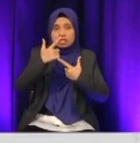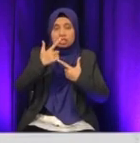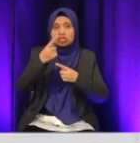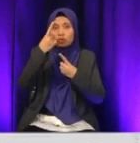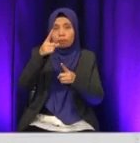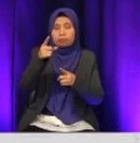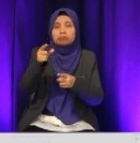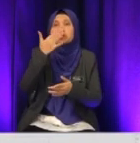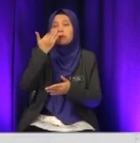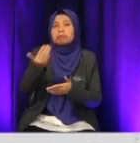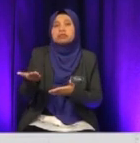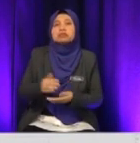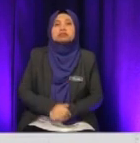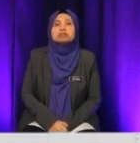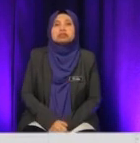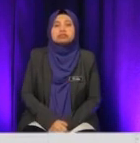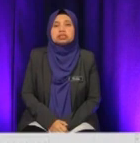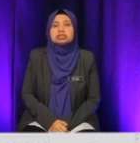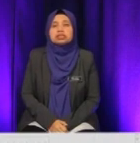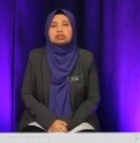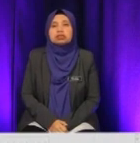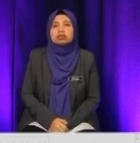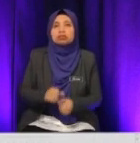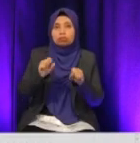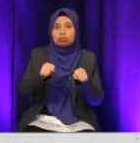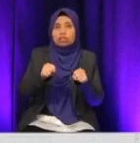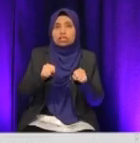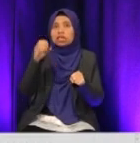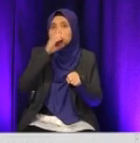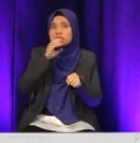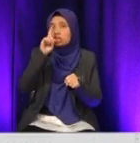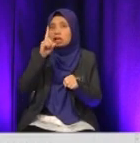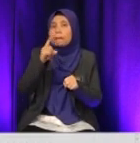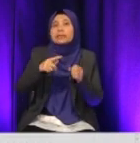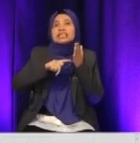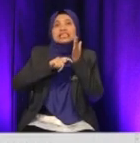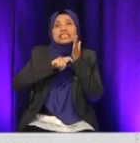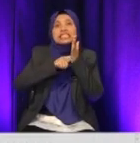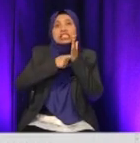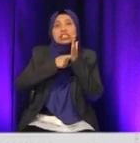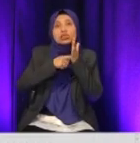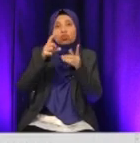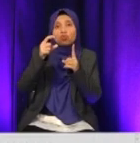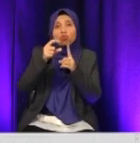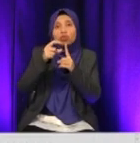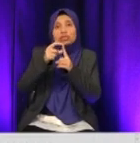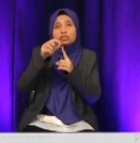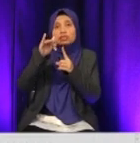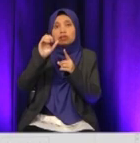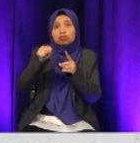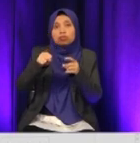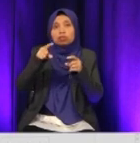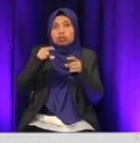answer? Okay, so here is the transcription. Can you please identify the keywords or the similar keywords that you use in order to find your